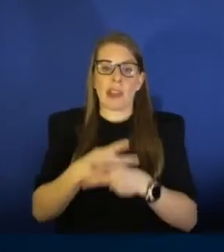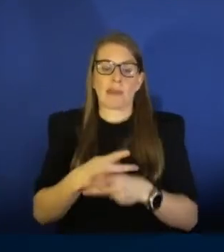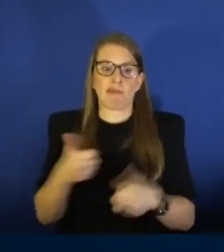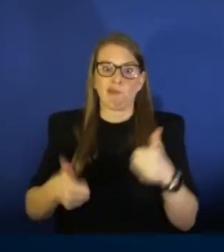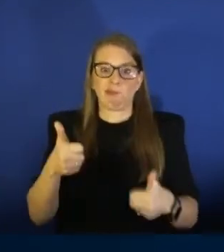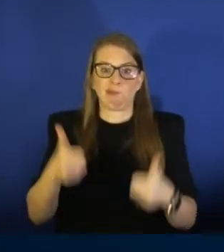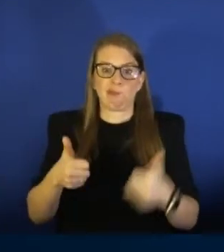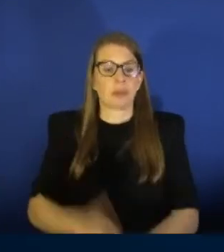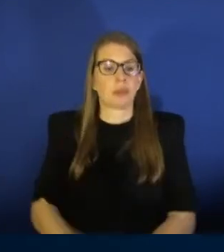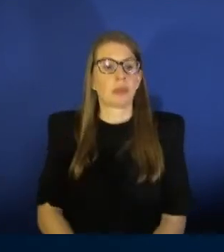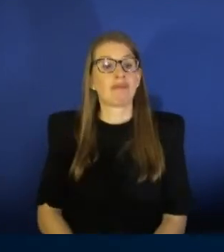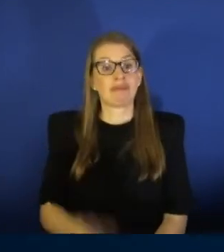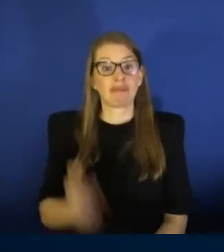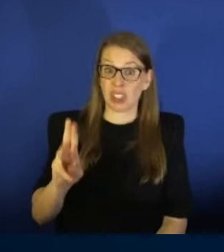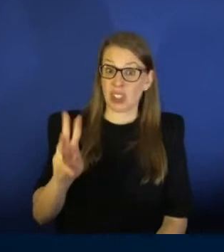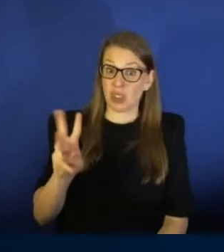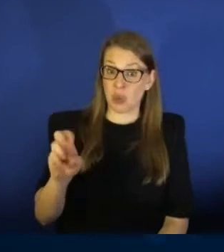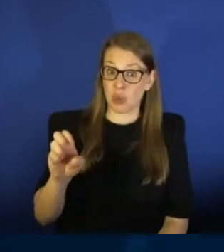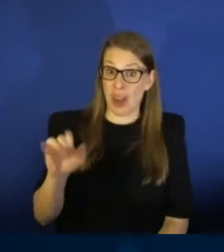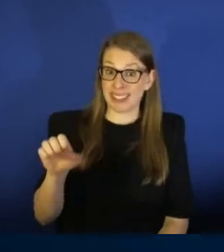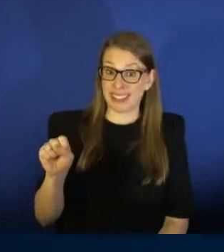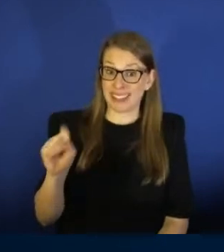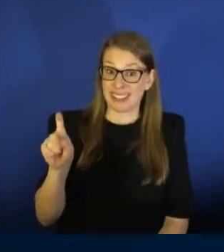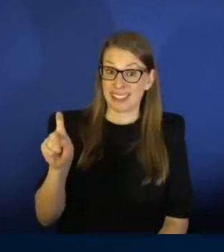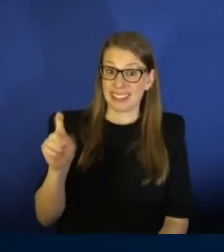Dr. Weis, any insight into that?